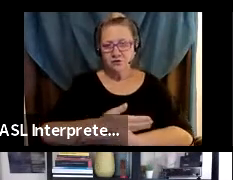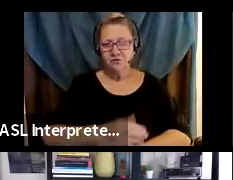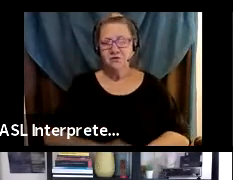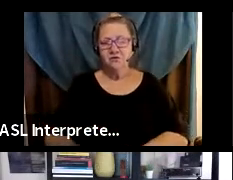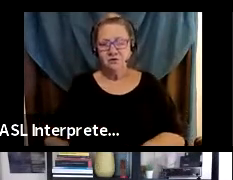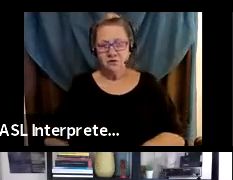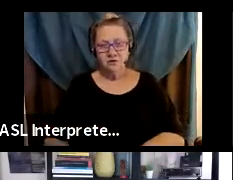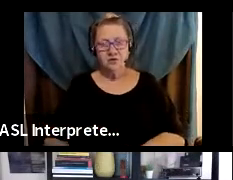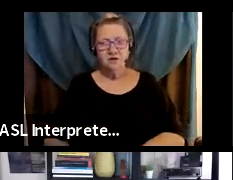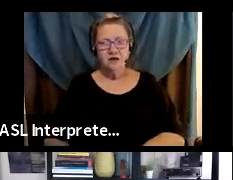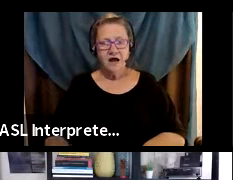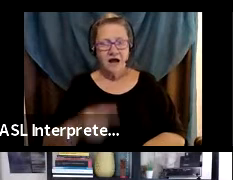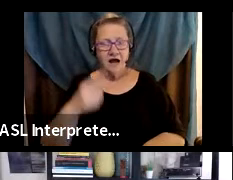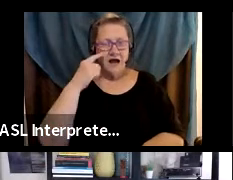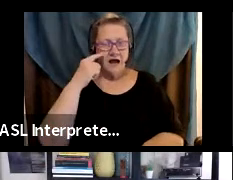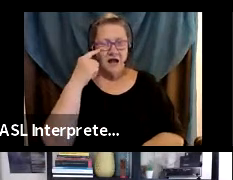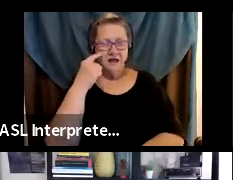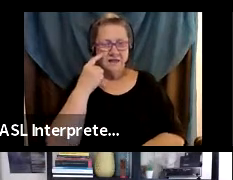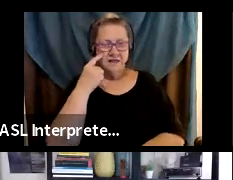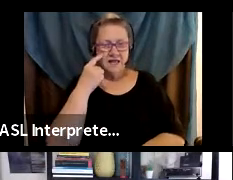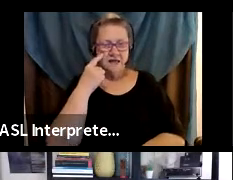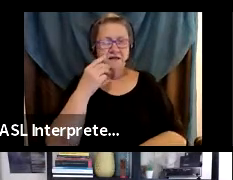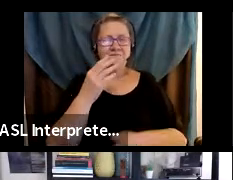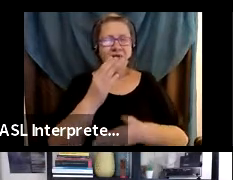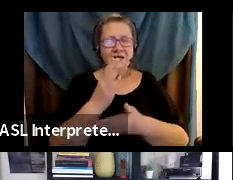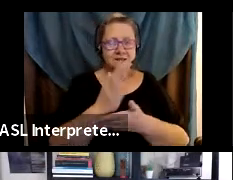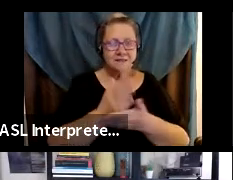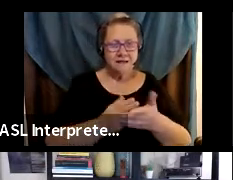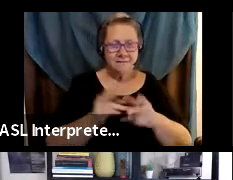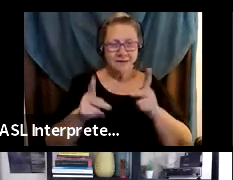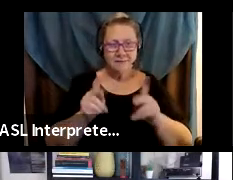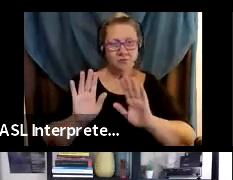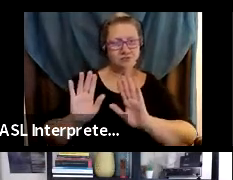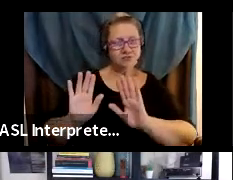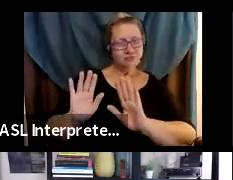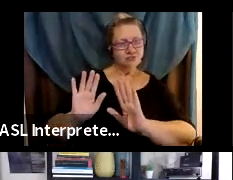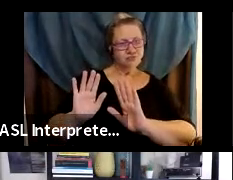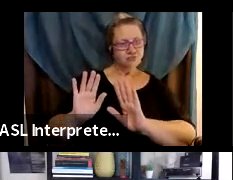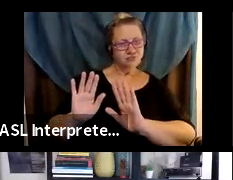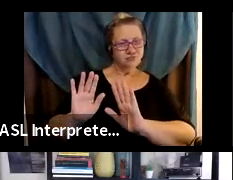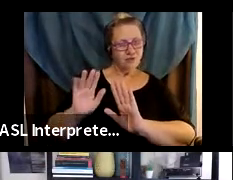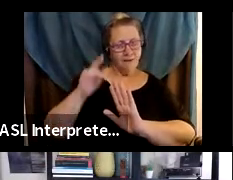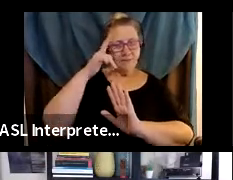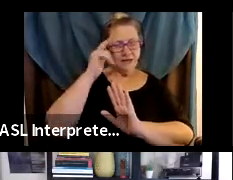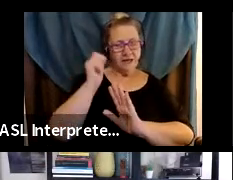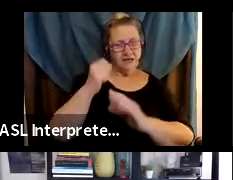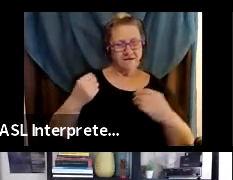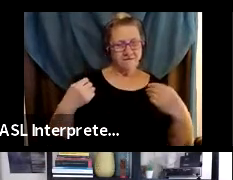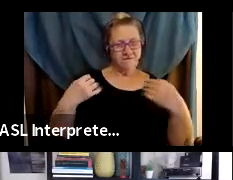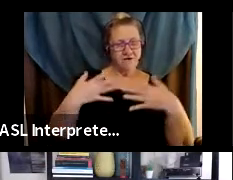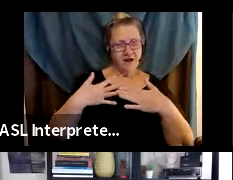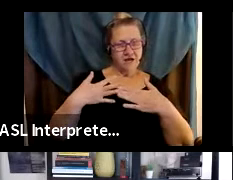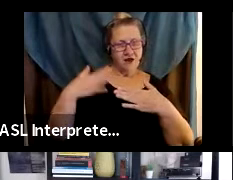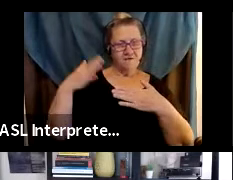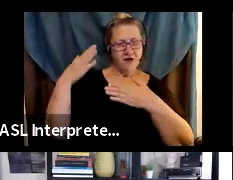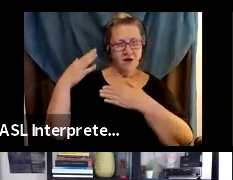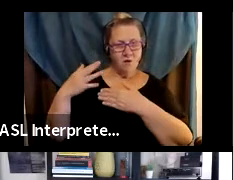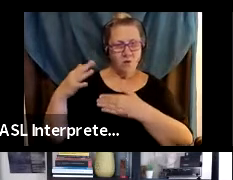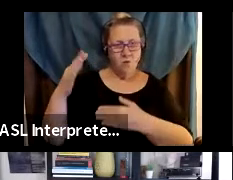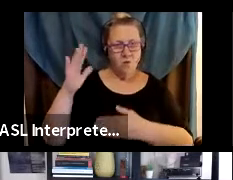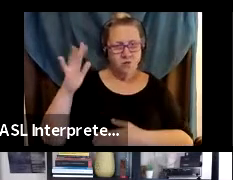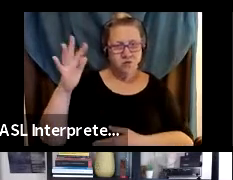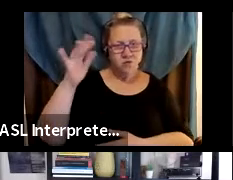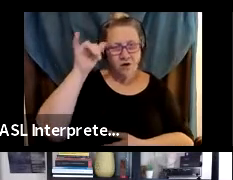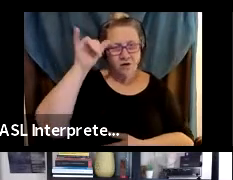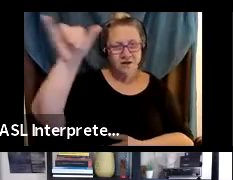communities. But I think there's a level of hesitancy that you're not aware of. And certainly any parent, anybody who's involved in school districts